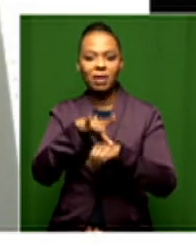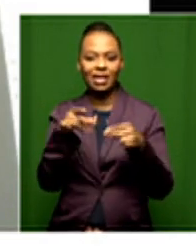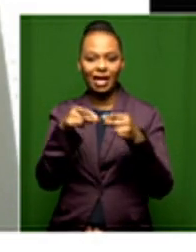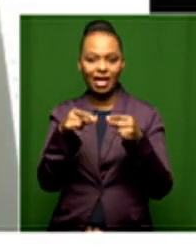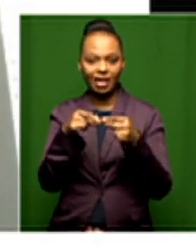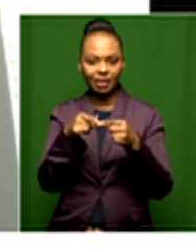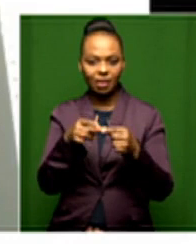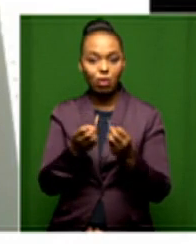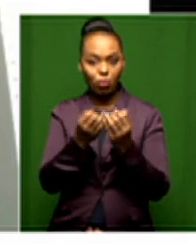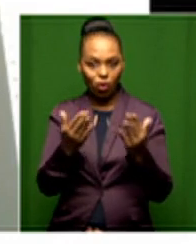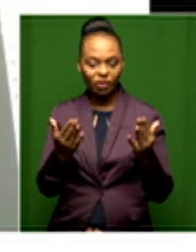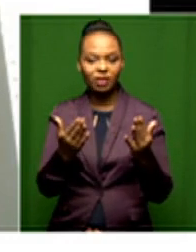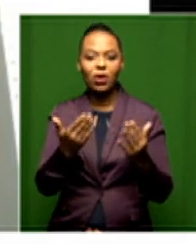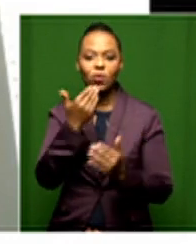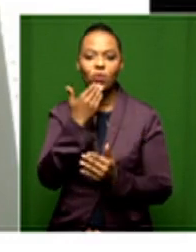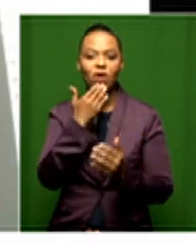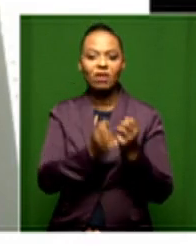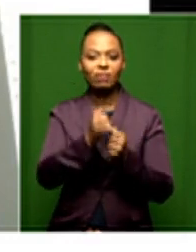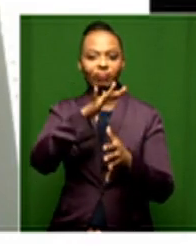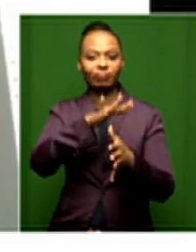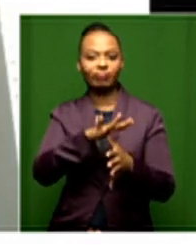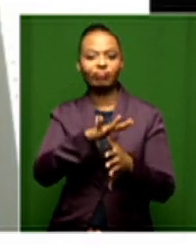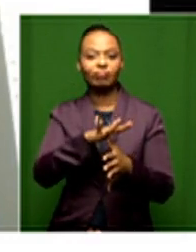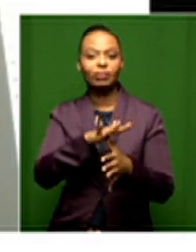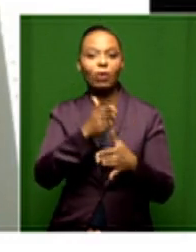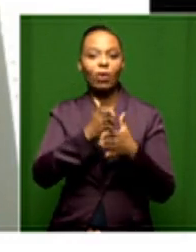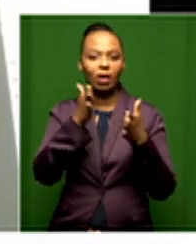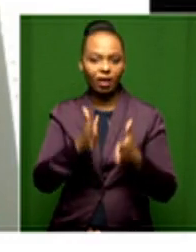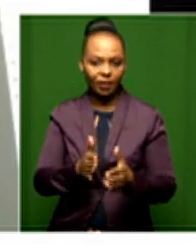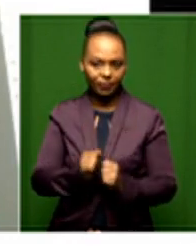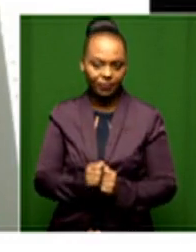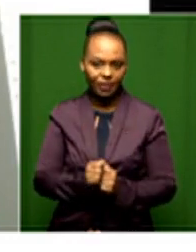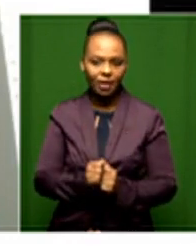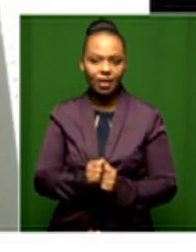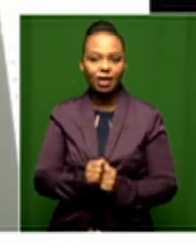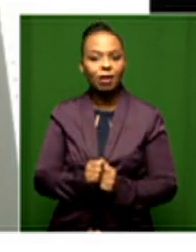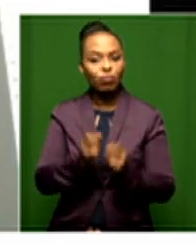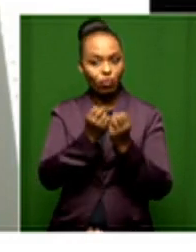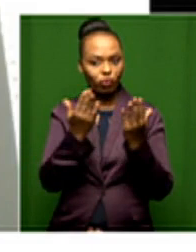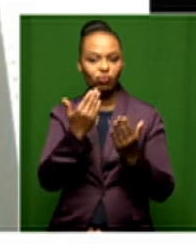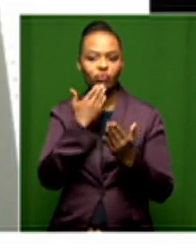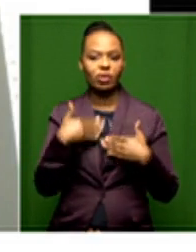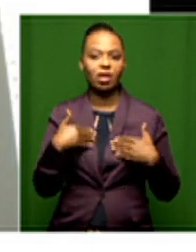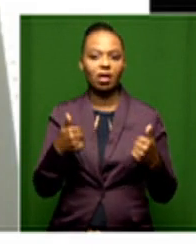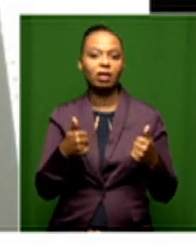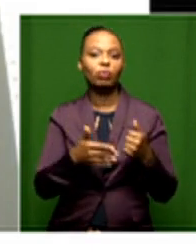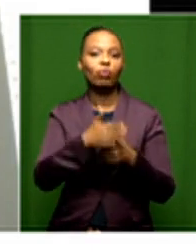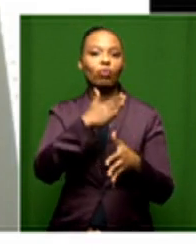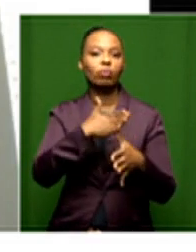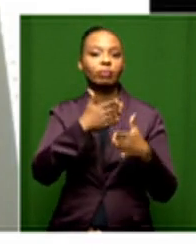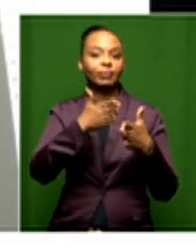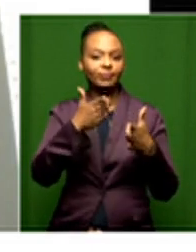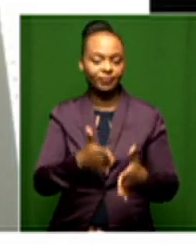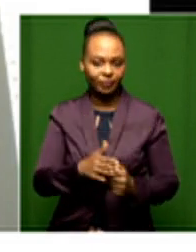under 200,000 of those are in the healthcare sector. And as a result, they are frontline workers. So